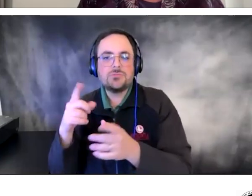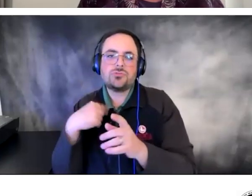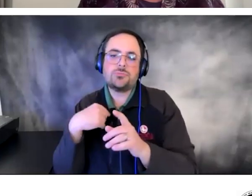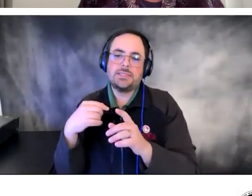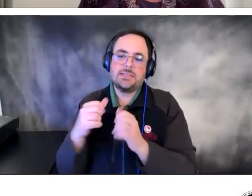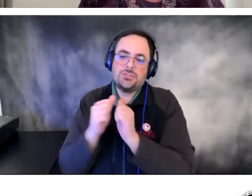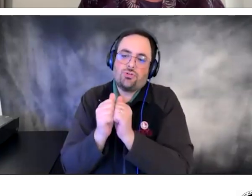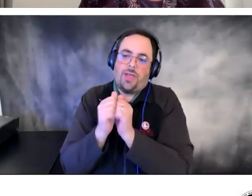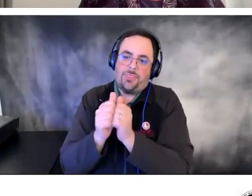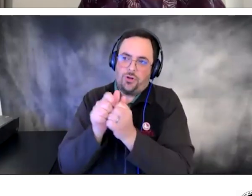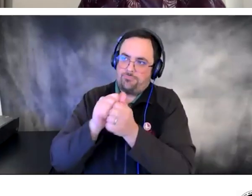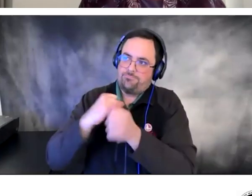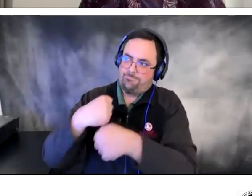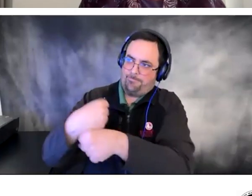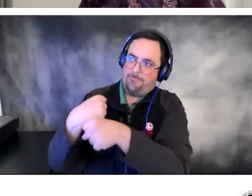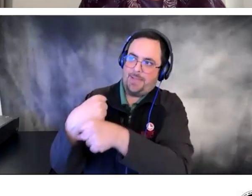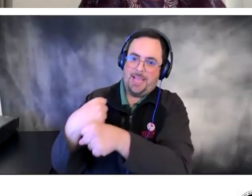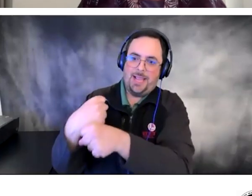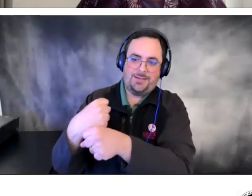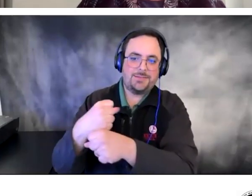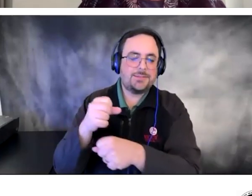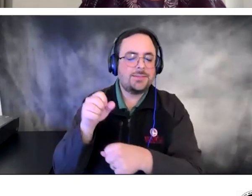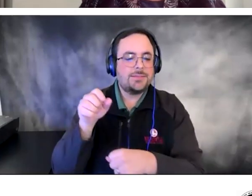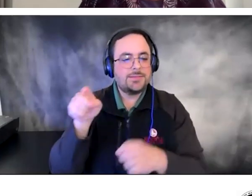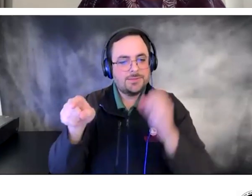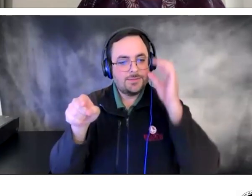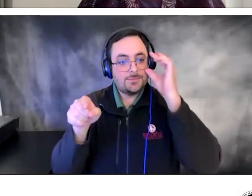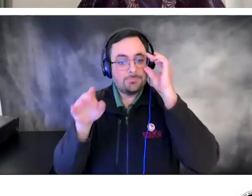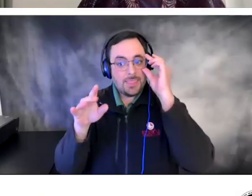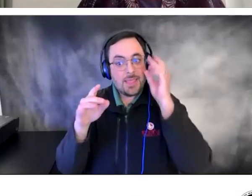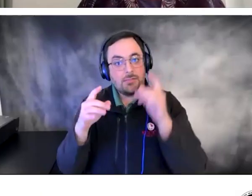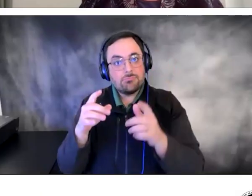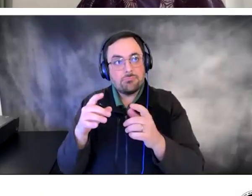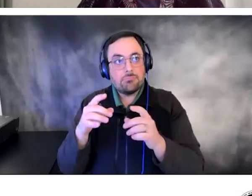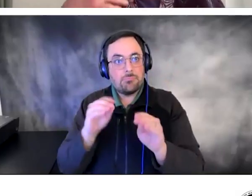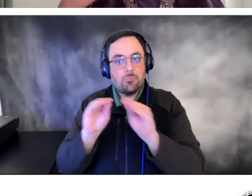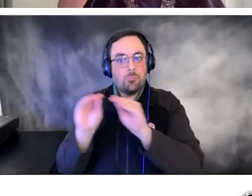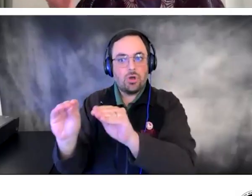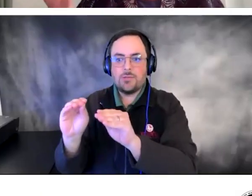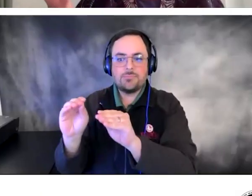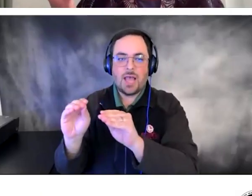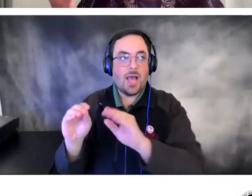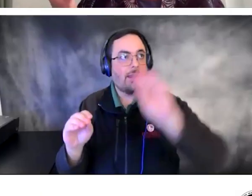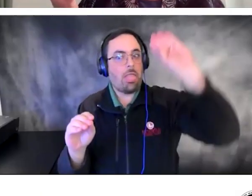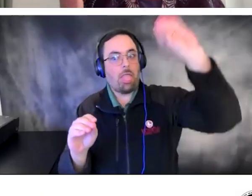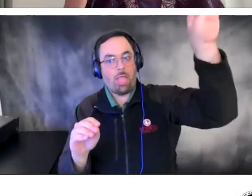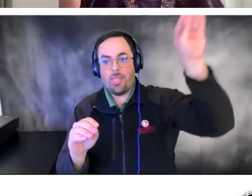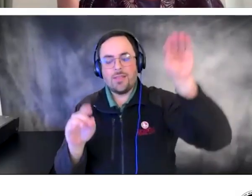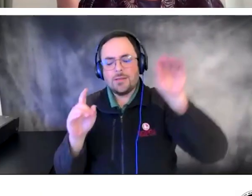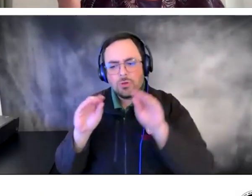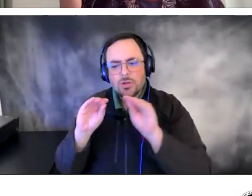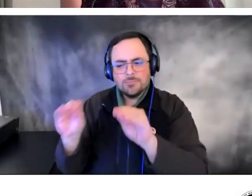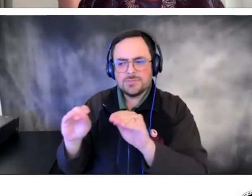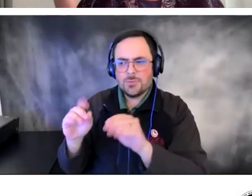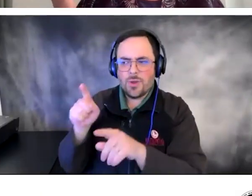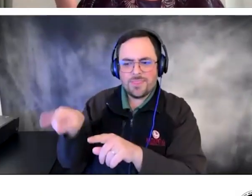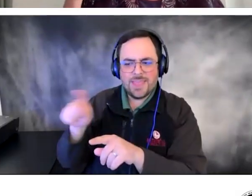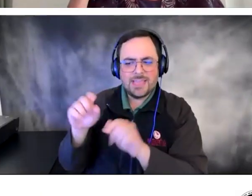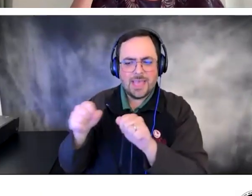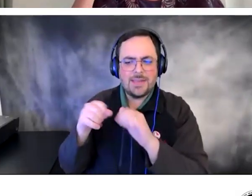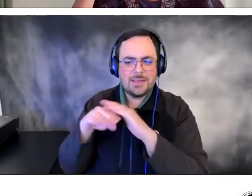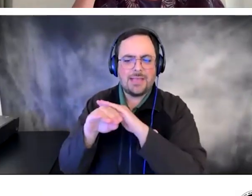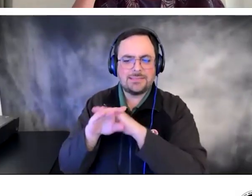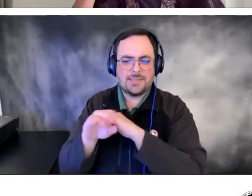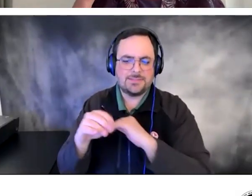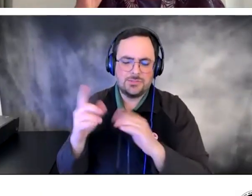co constructed, should be. And you should store them where the child may locate them. So one of the children, no more than one child, I know